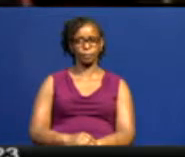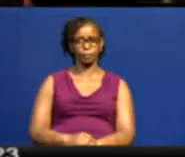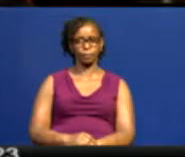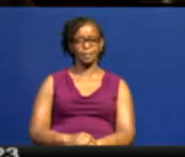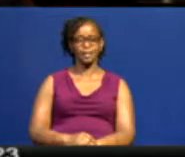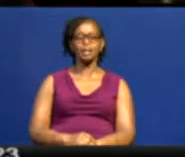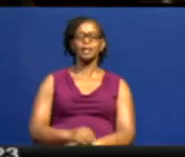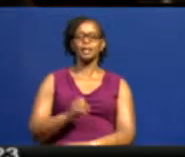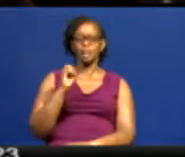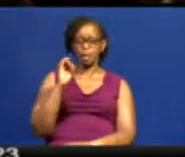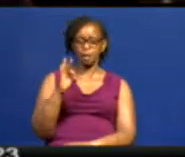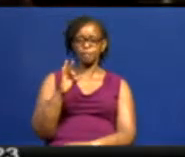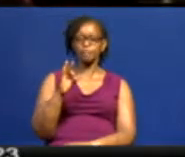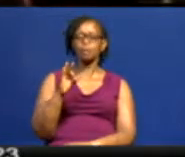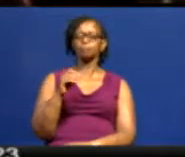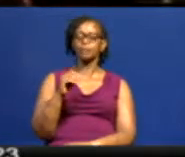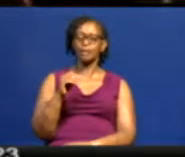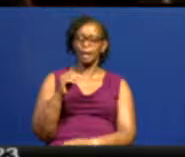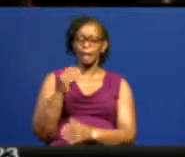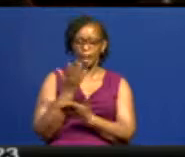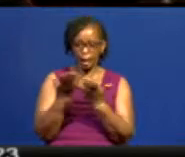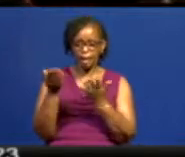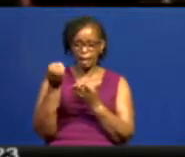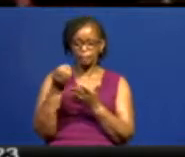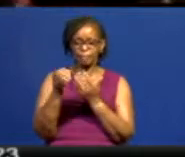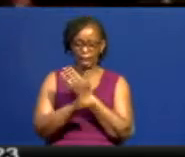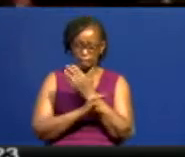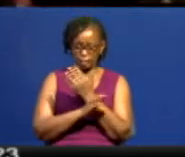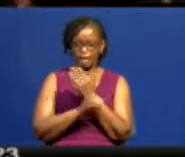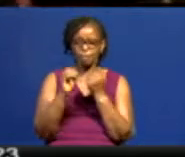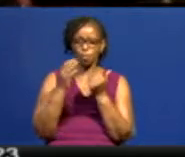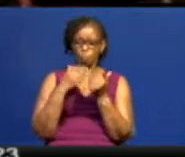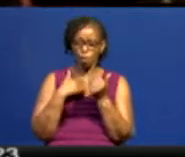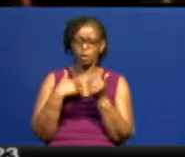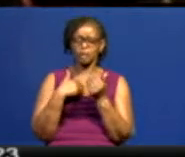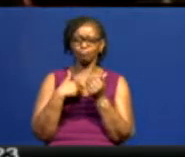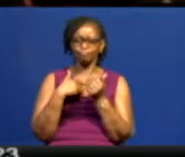takeover, economic progress, must have